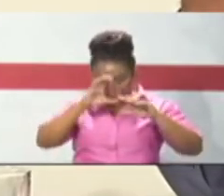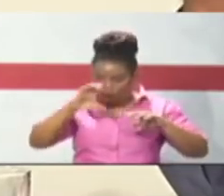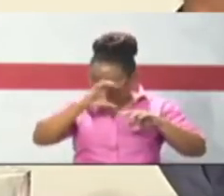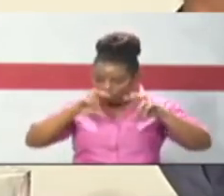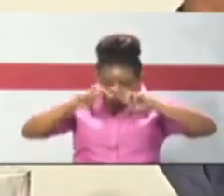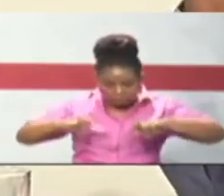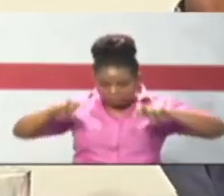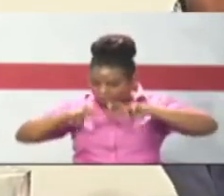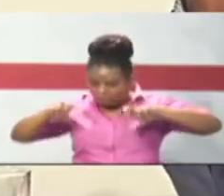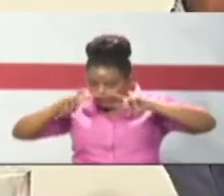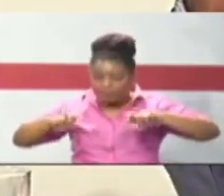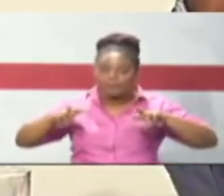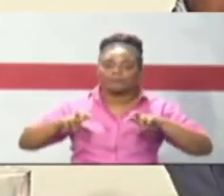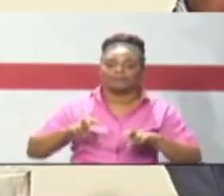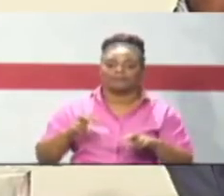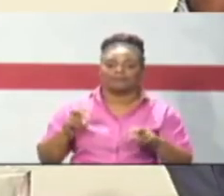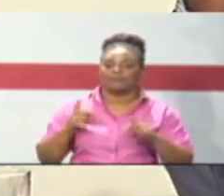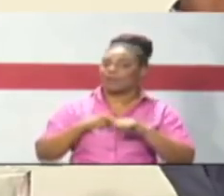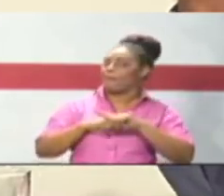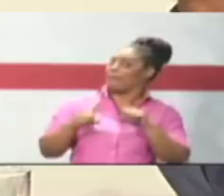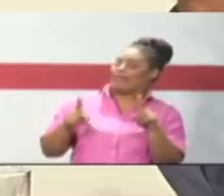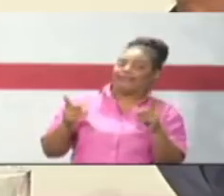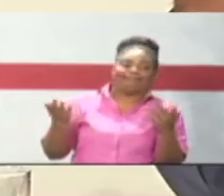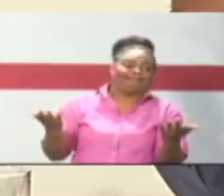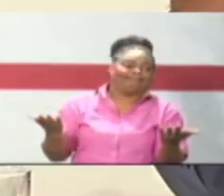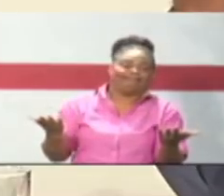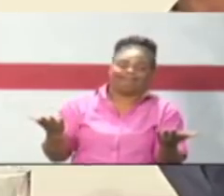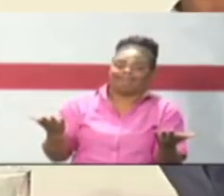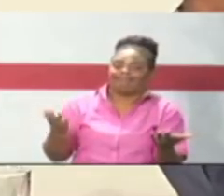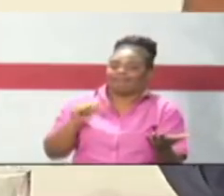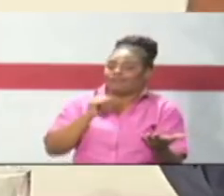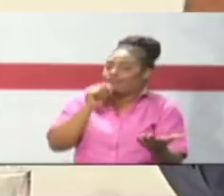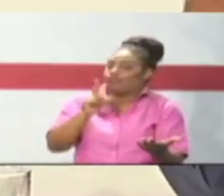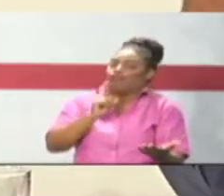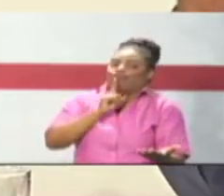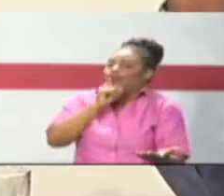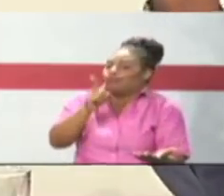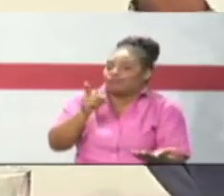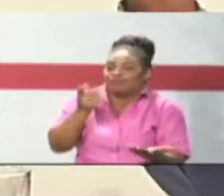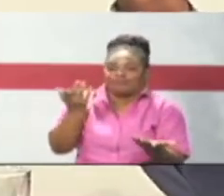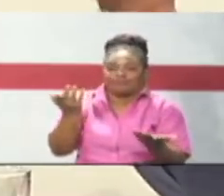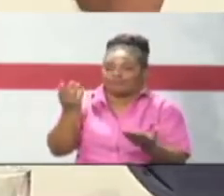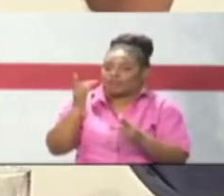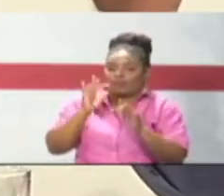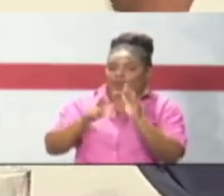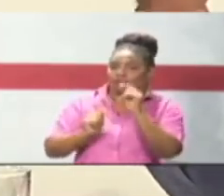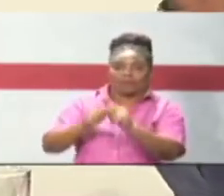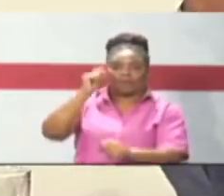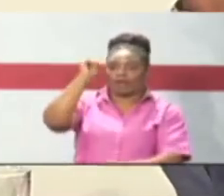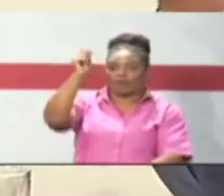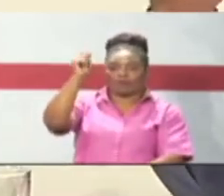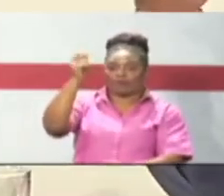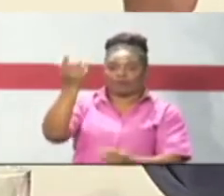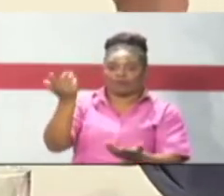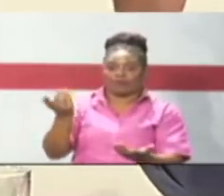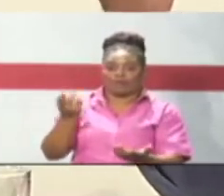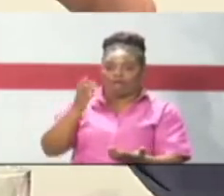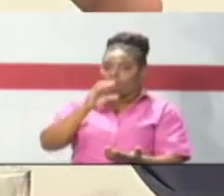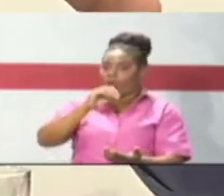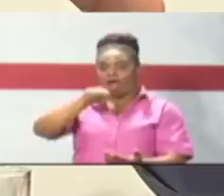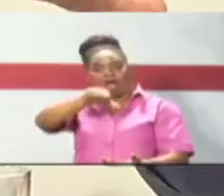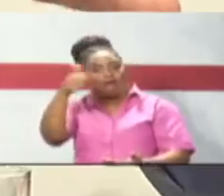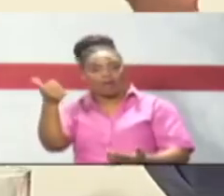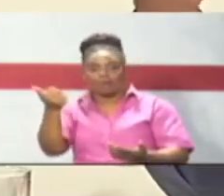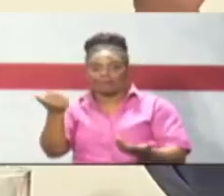far, it has not proven to be true either in Trinidad, or as Dr. Hines has said, anywhere else in the